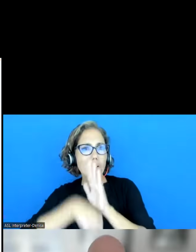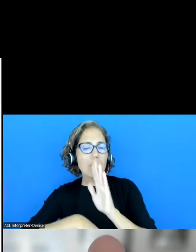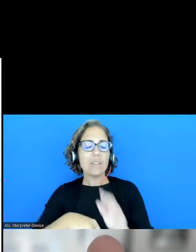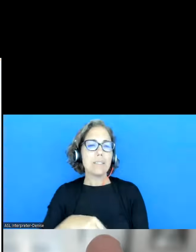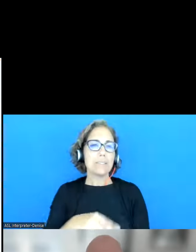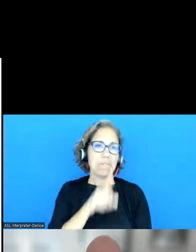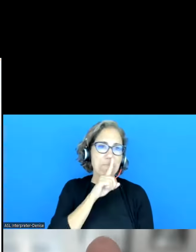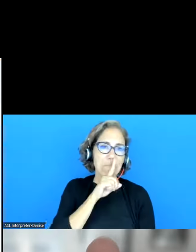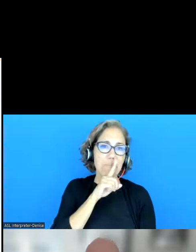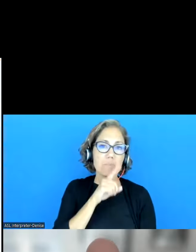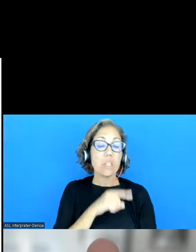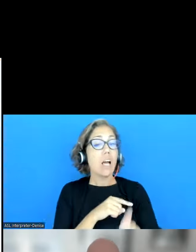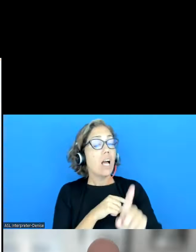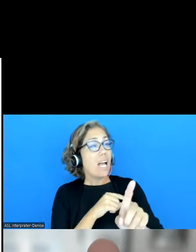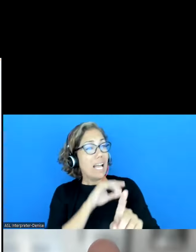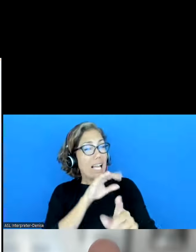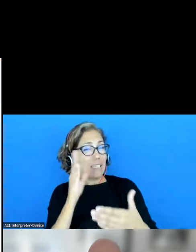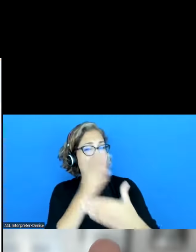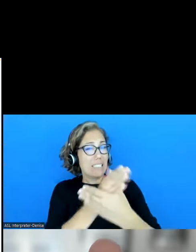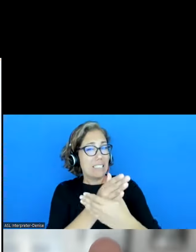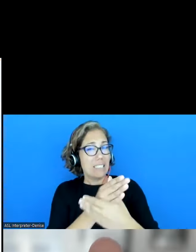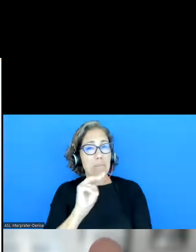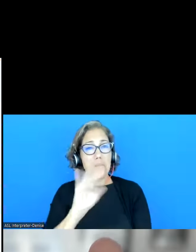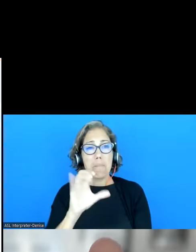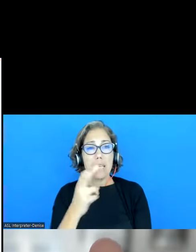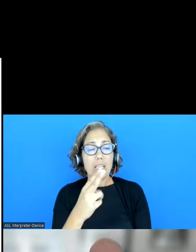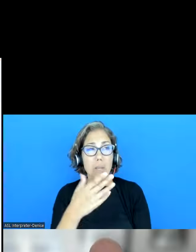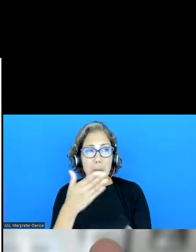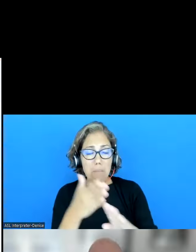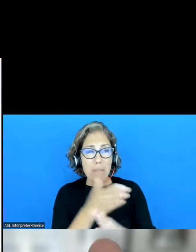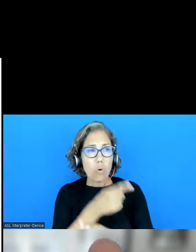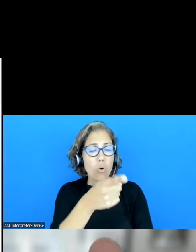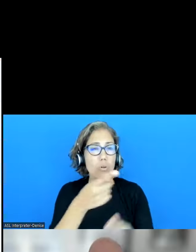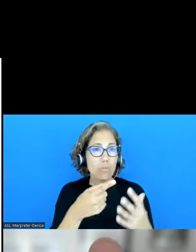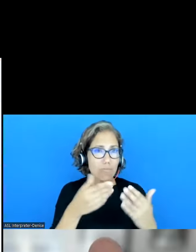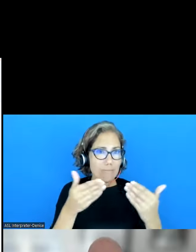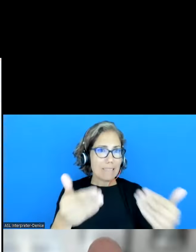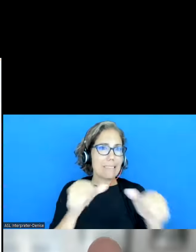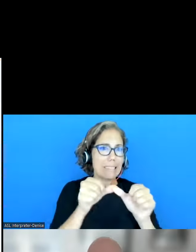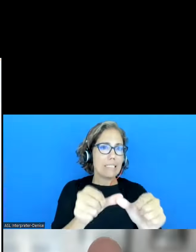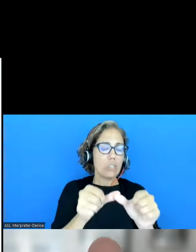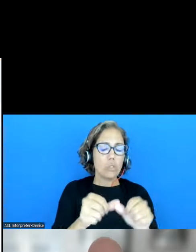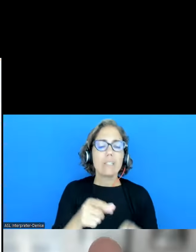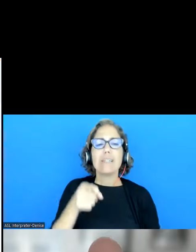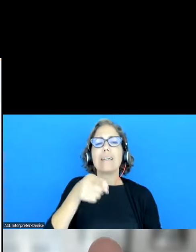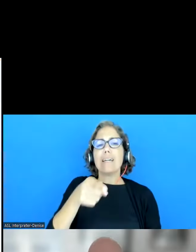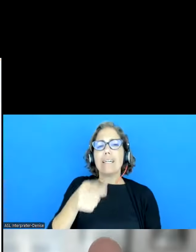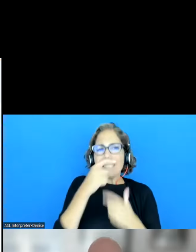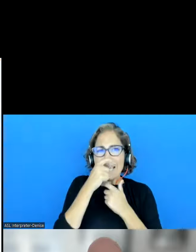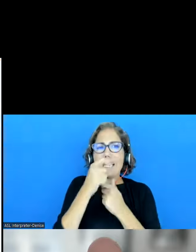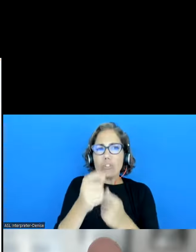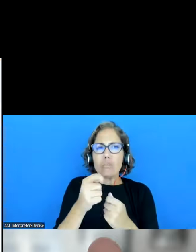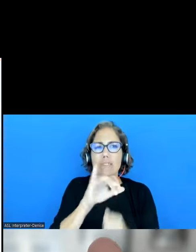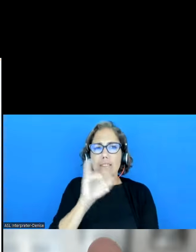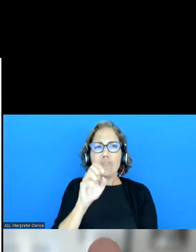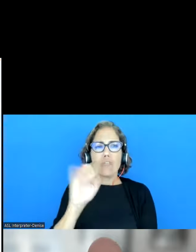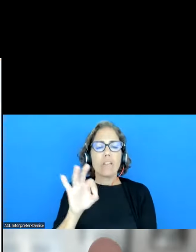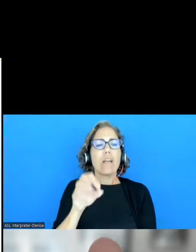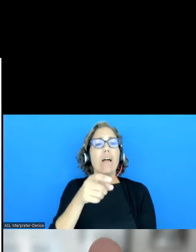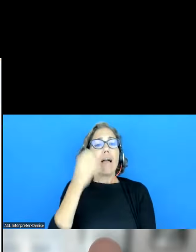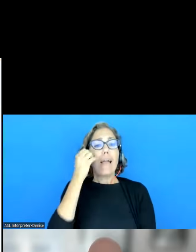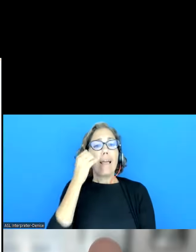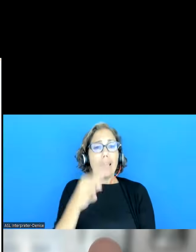Before I let you go on, Jeff, this is also another interesting aspect in this example. If we